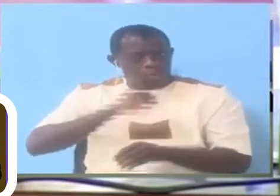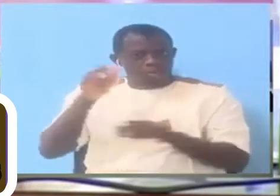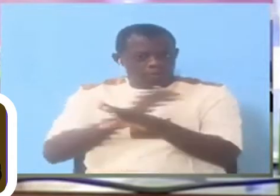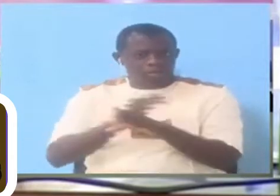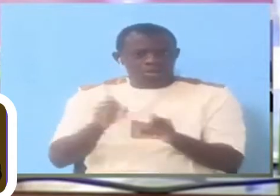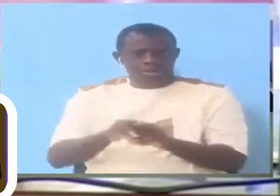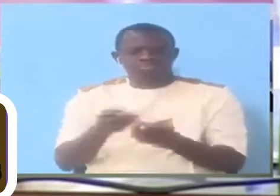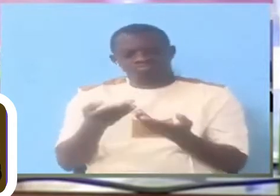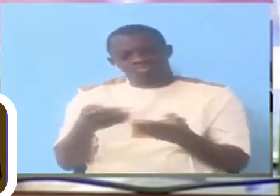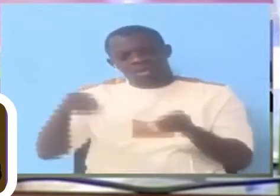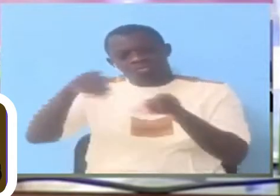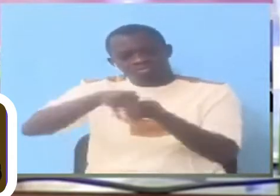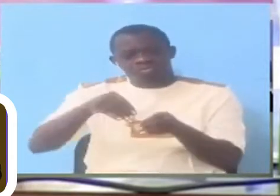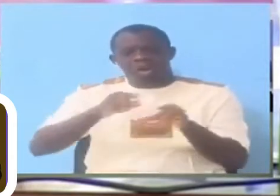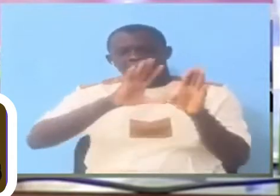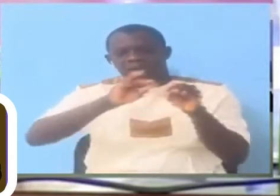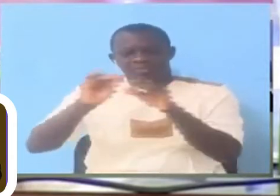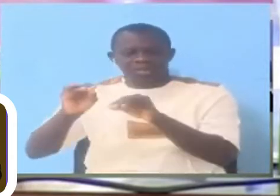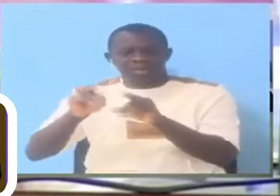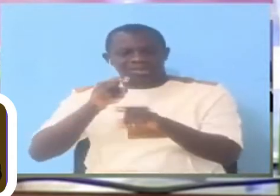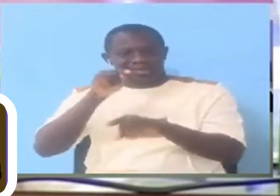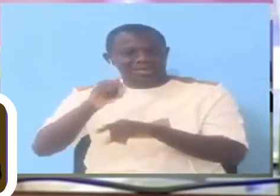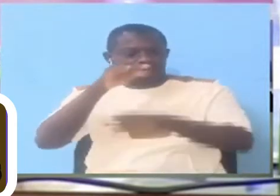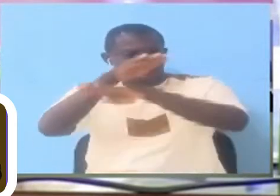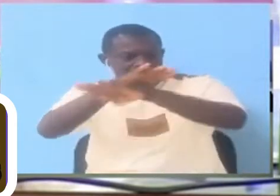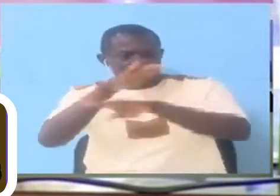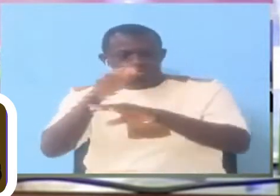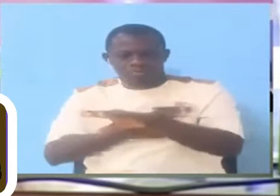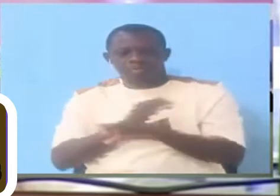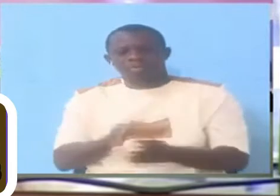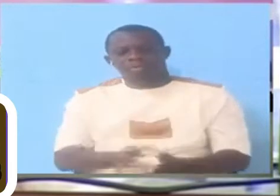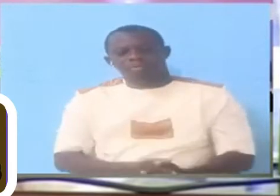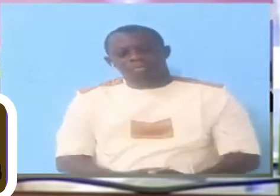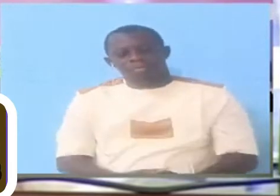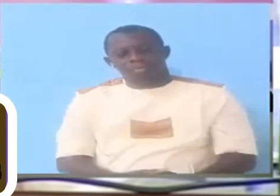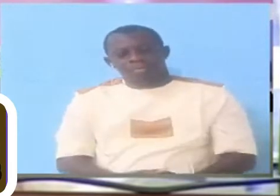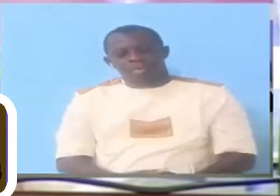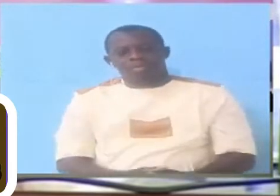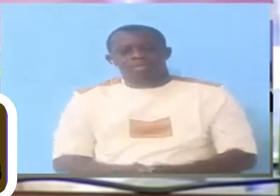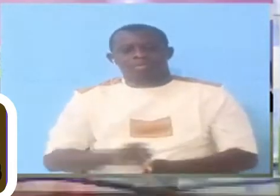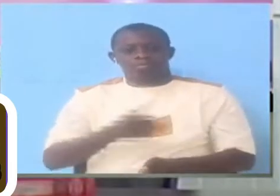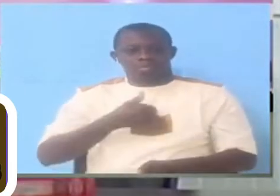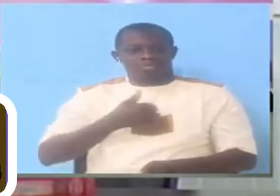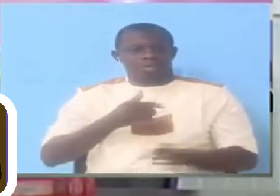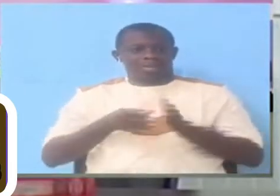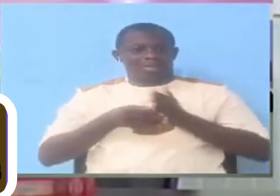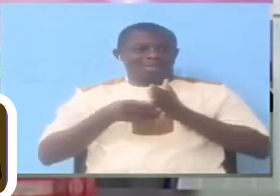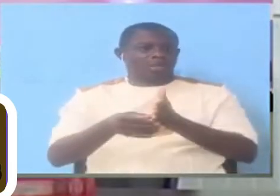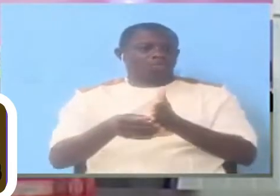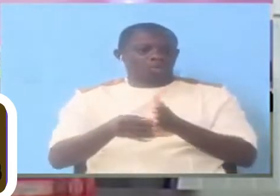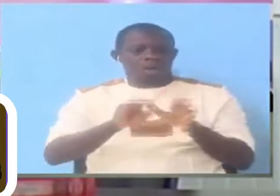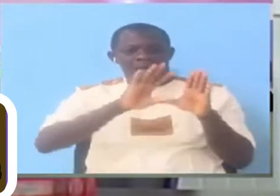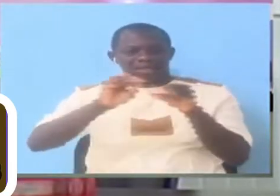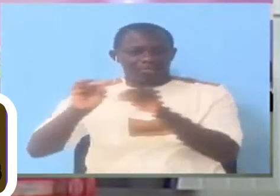evening? Ngon bobu yow naka nga bokke won ci yengu yi nga xamne mom lañ fa don def. As director of operations. Comme